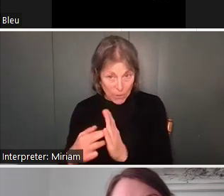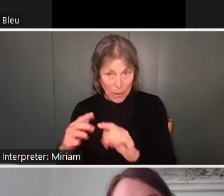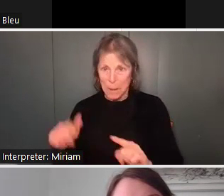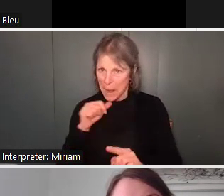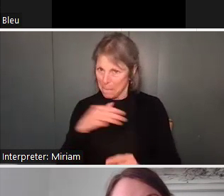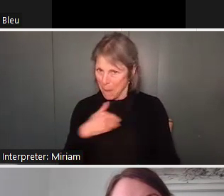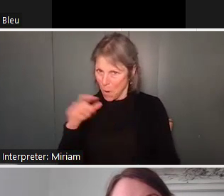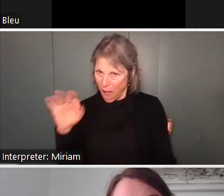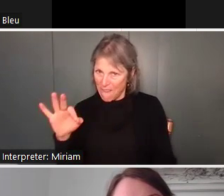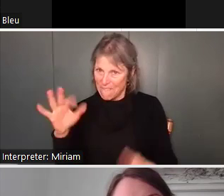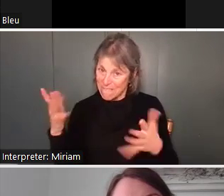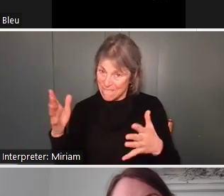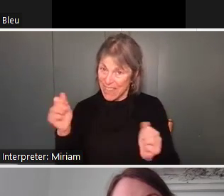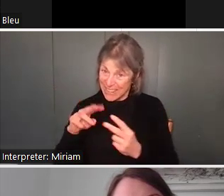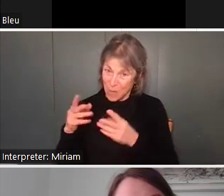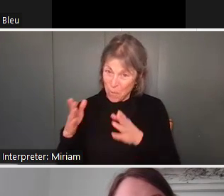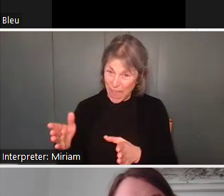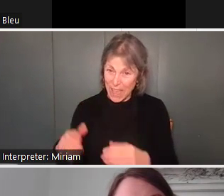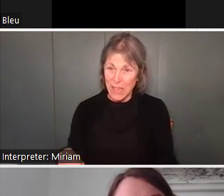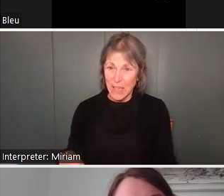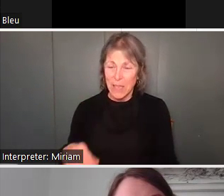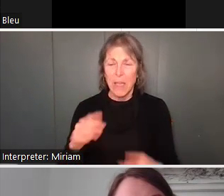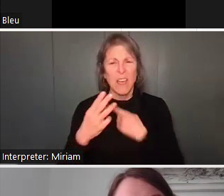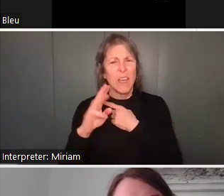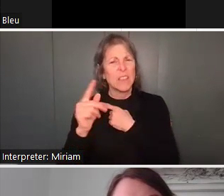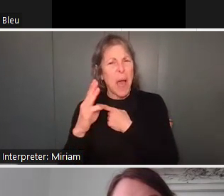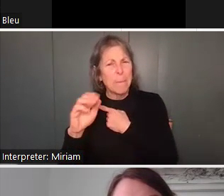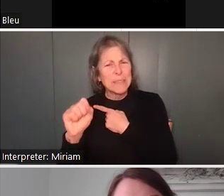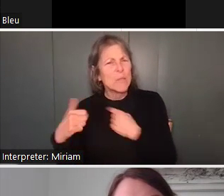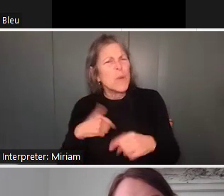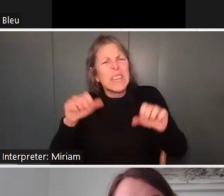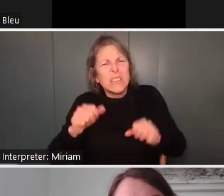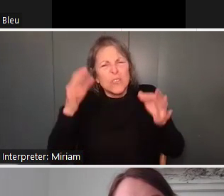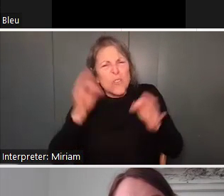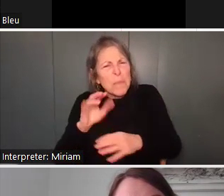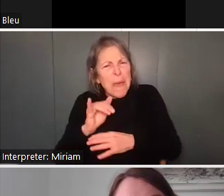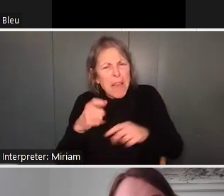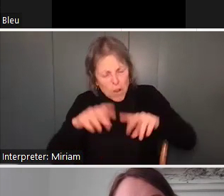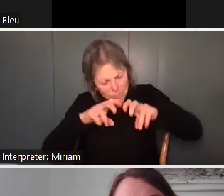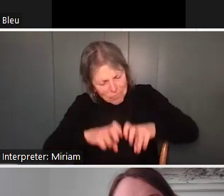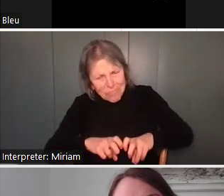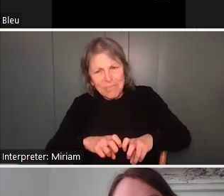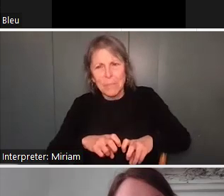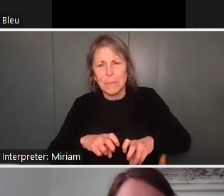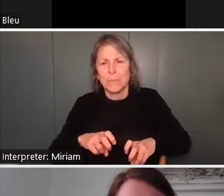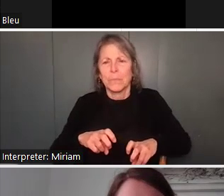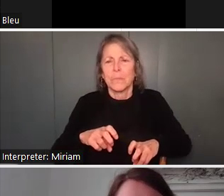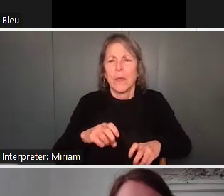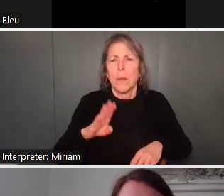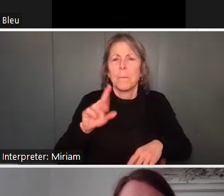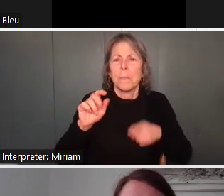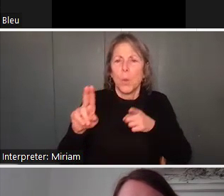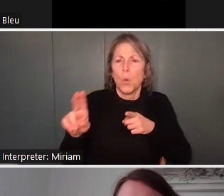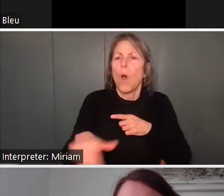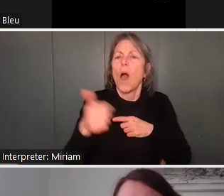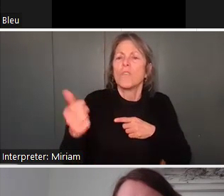We'll They're probably just be, there. in But I marketing. think we'll be able to determine that from their, just, I had one other quick comment and for number